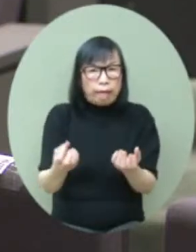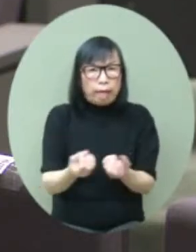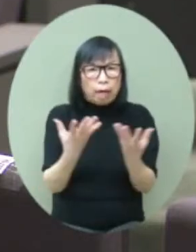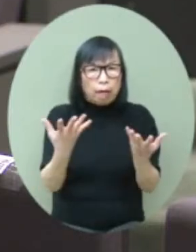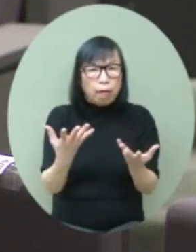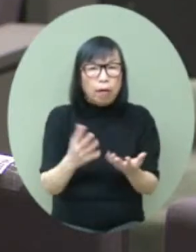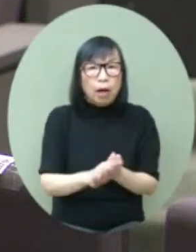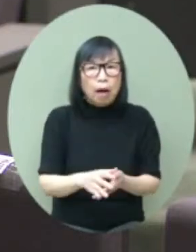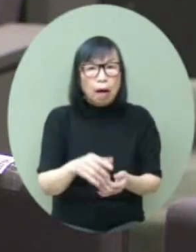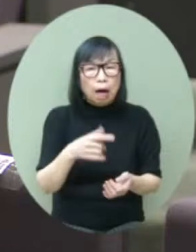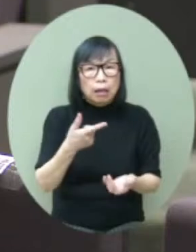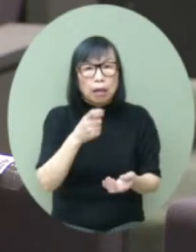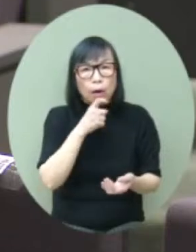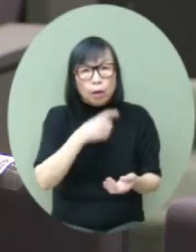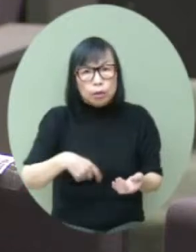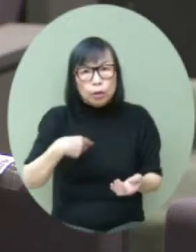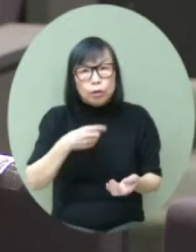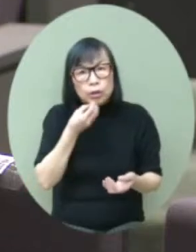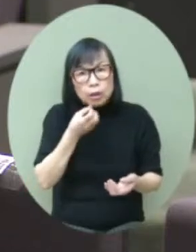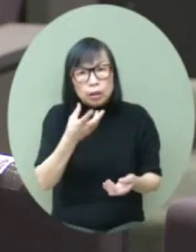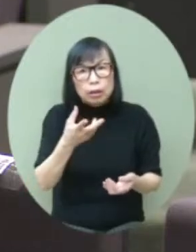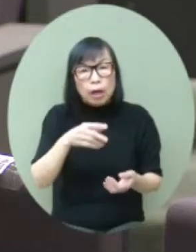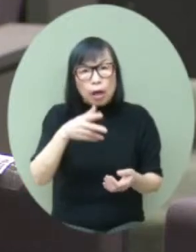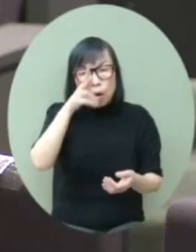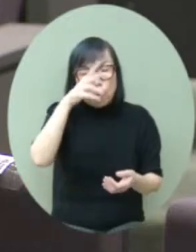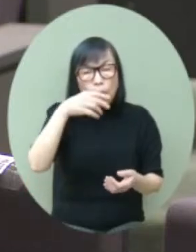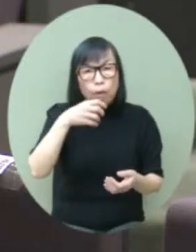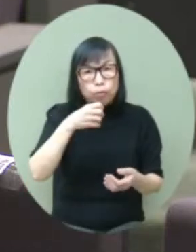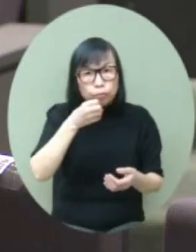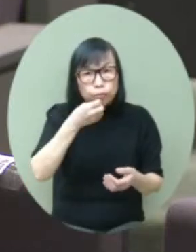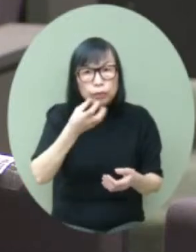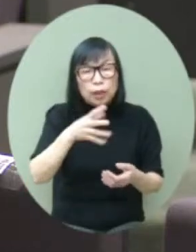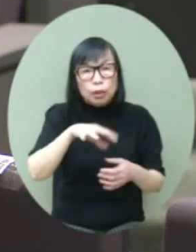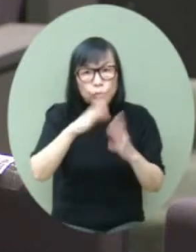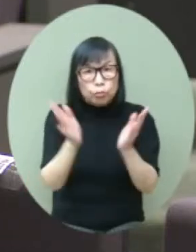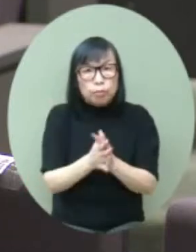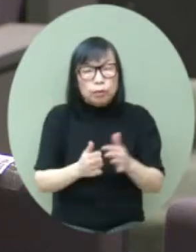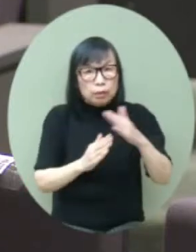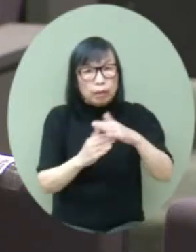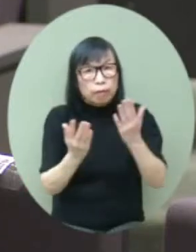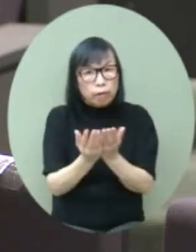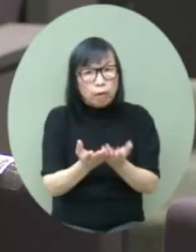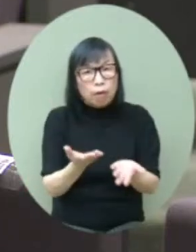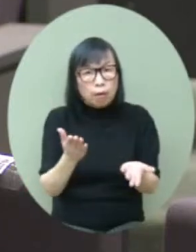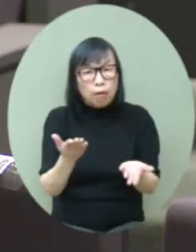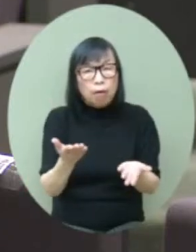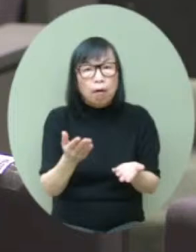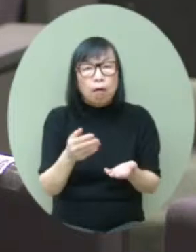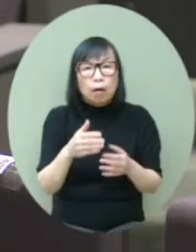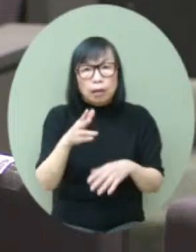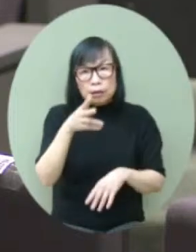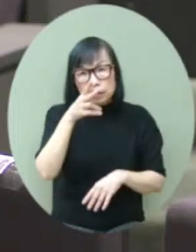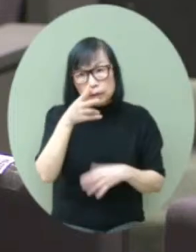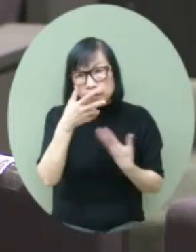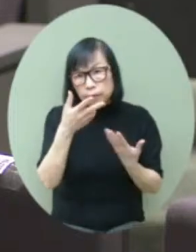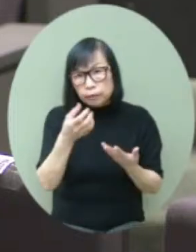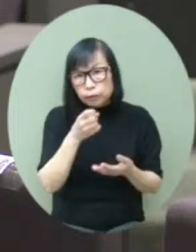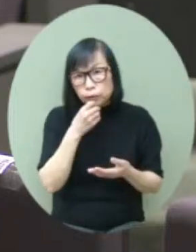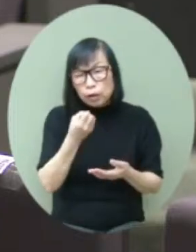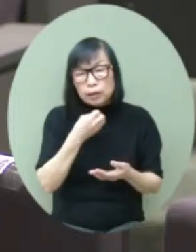been confirmed positive, and some members have suggested that the government could consider, closing the schools.